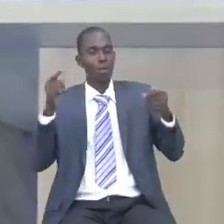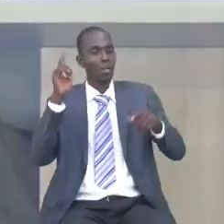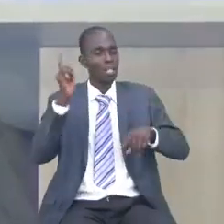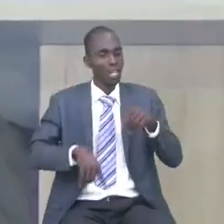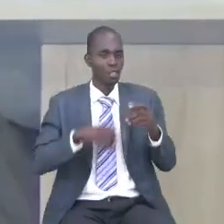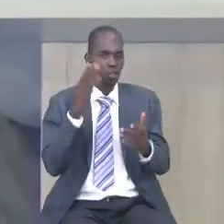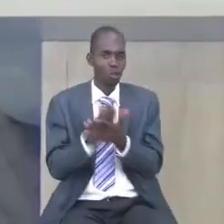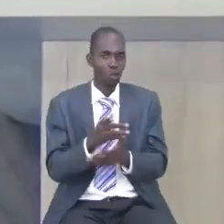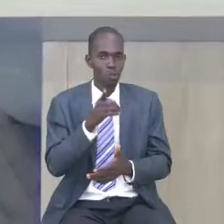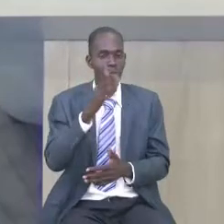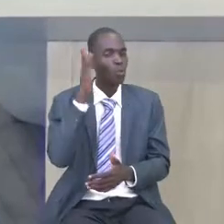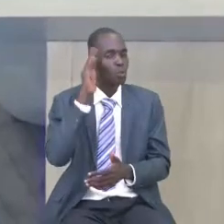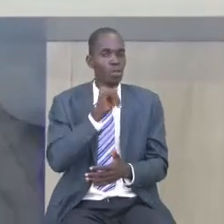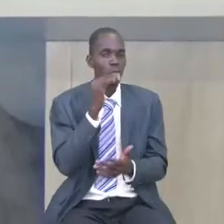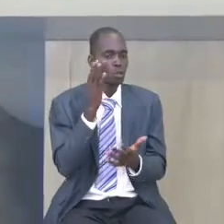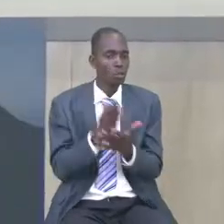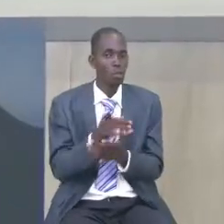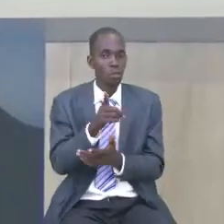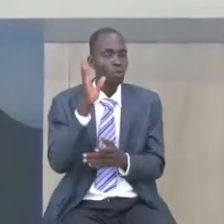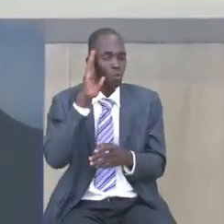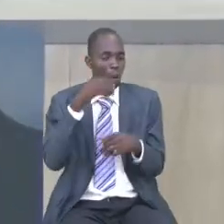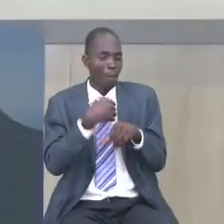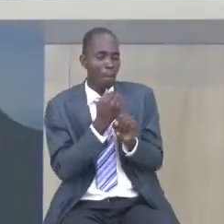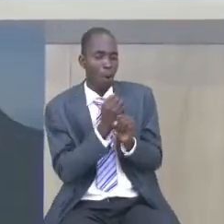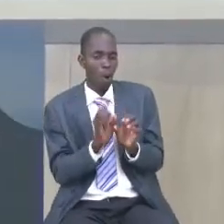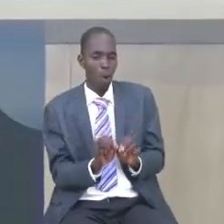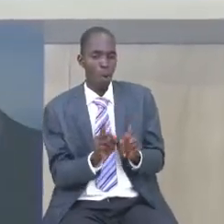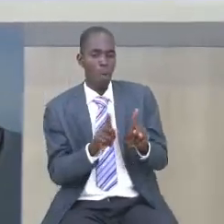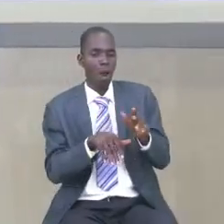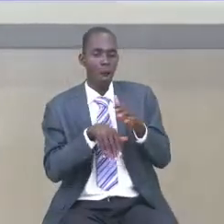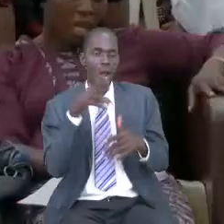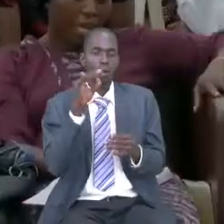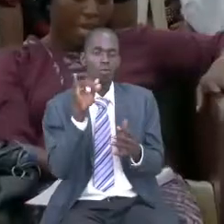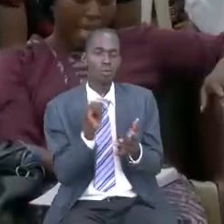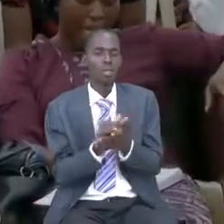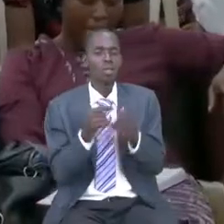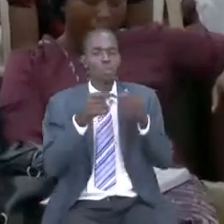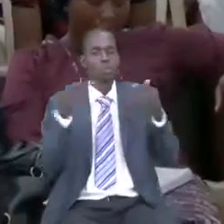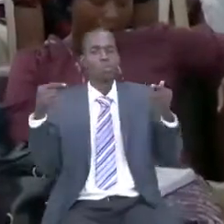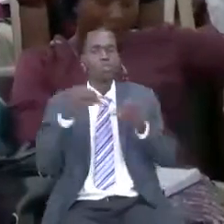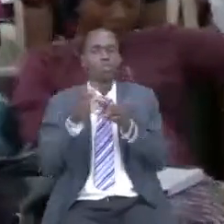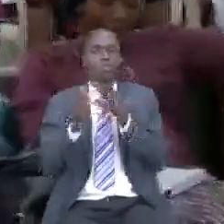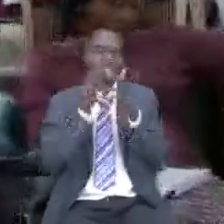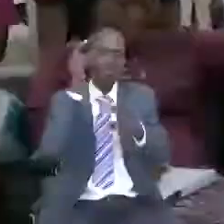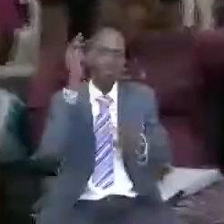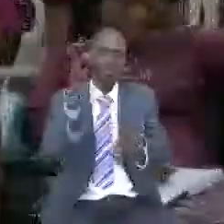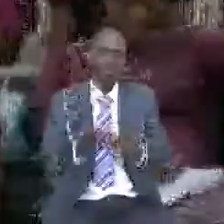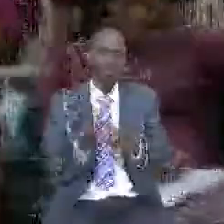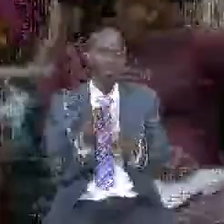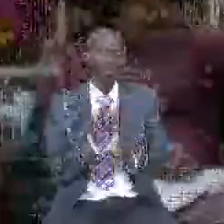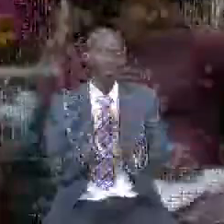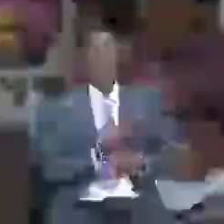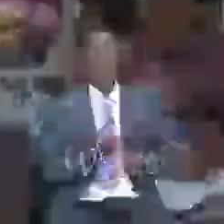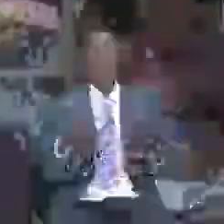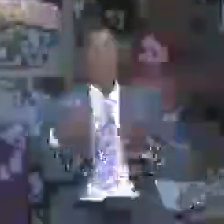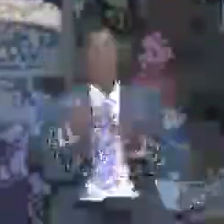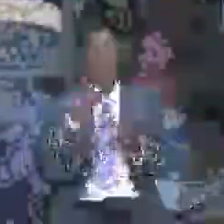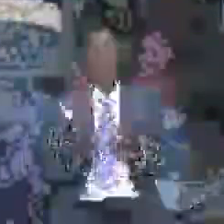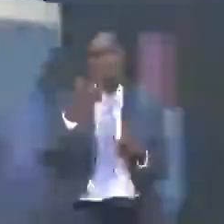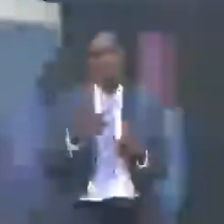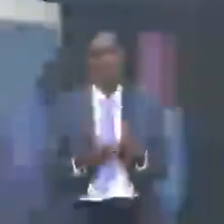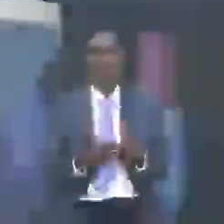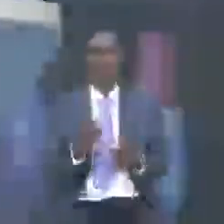You'll make an opportunity out of that in Jesus' name. And then